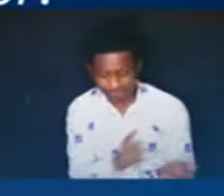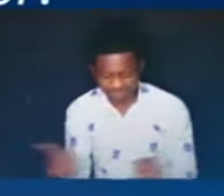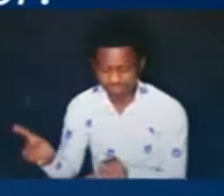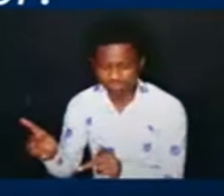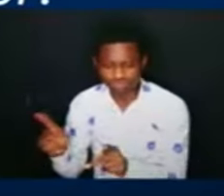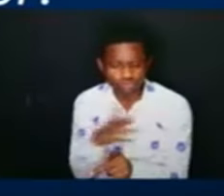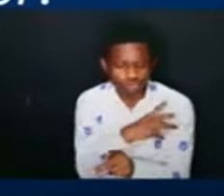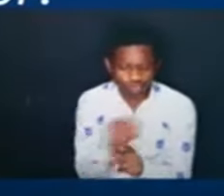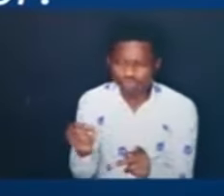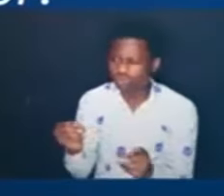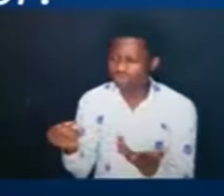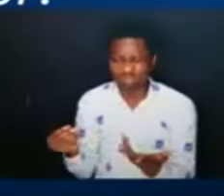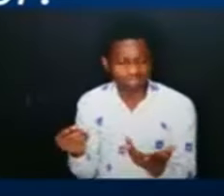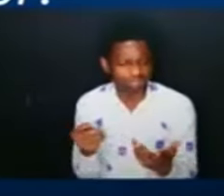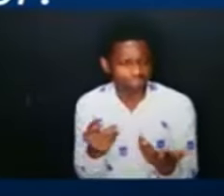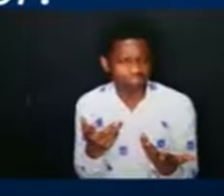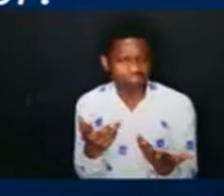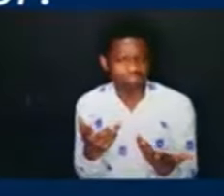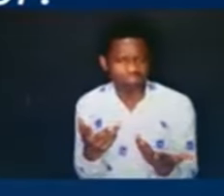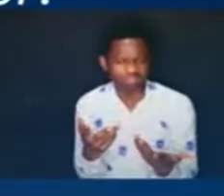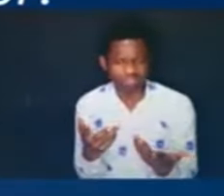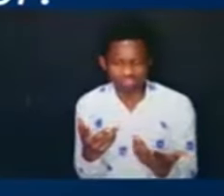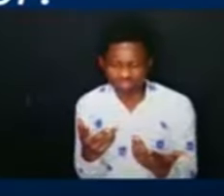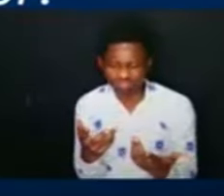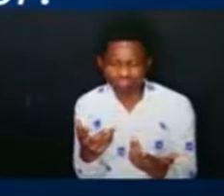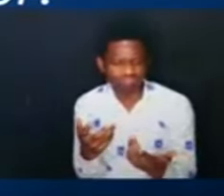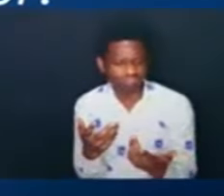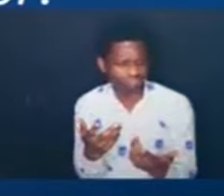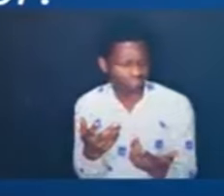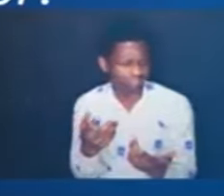incantation. No enchantment.